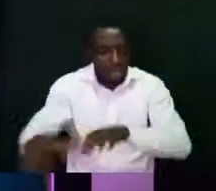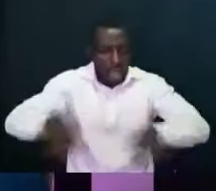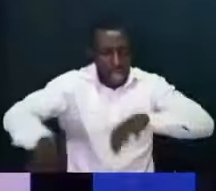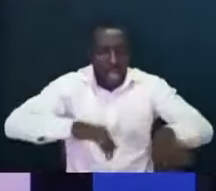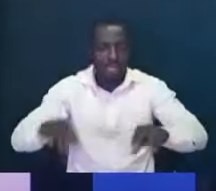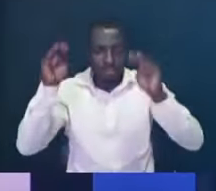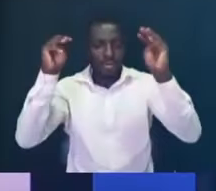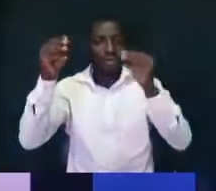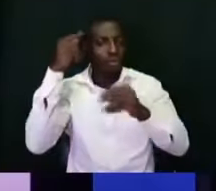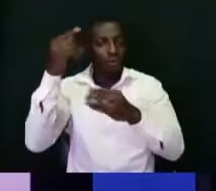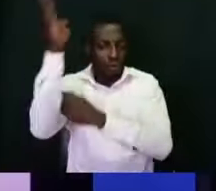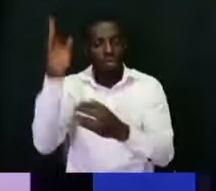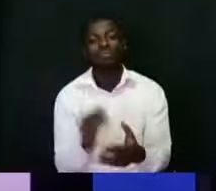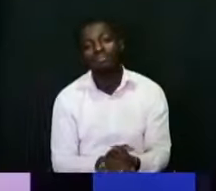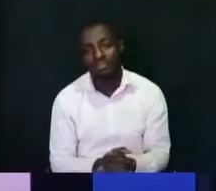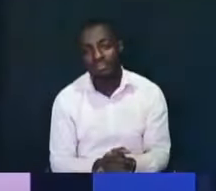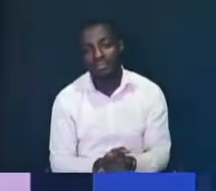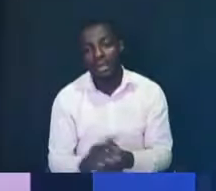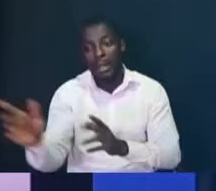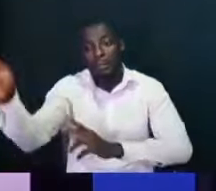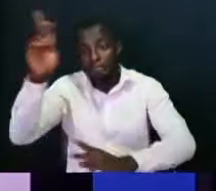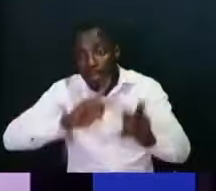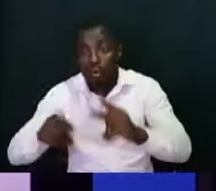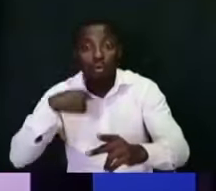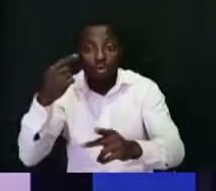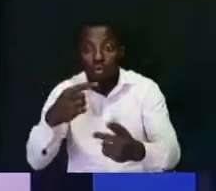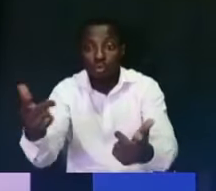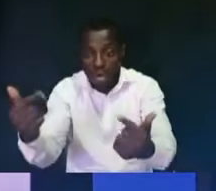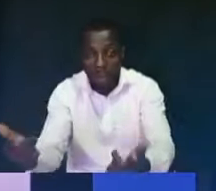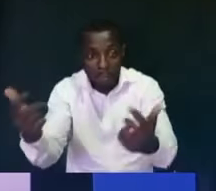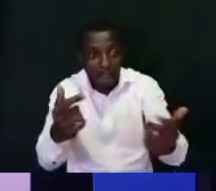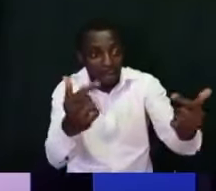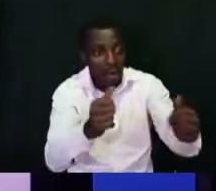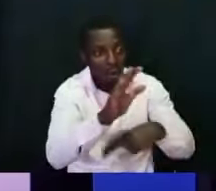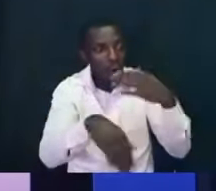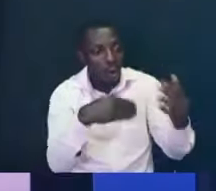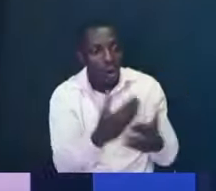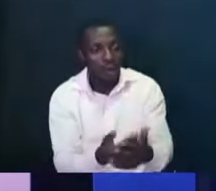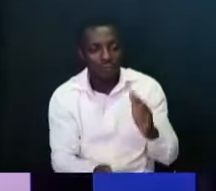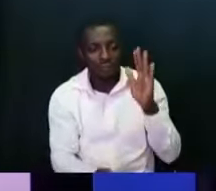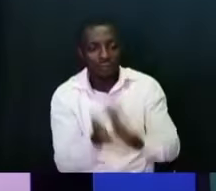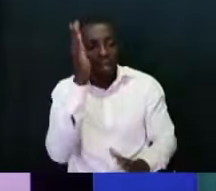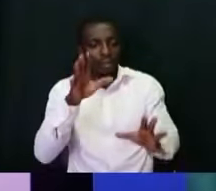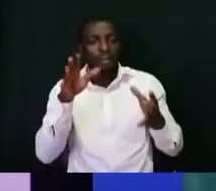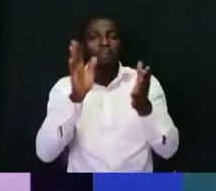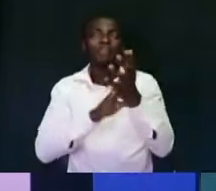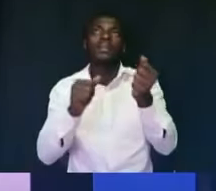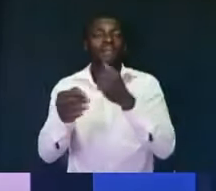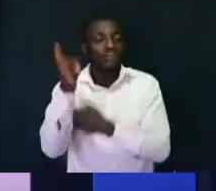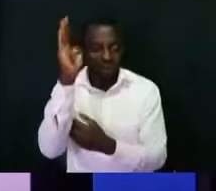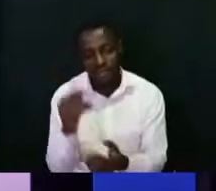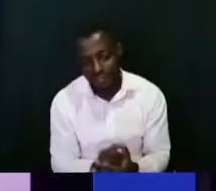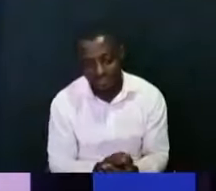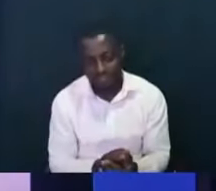on the yes who and all those who attend their bash against God, they return. Now one know what done with chi ammonia